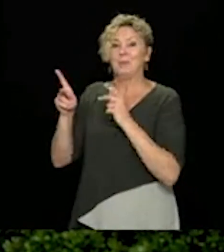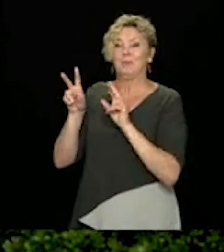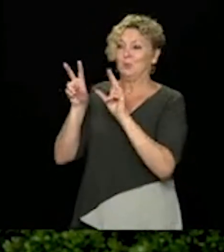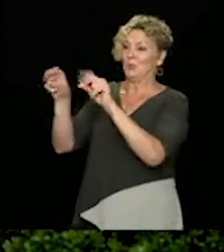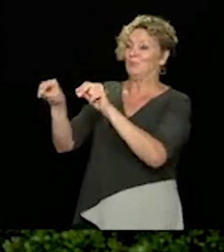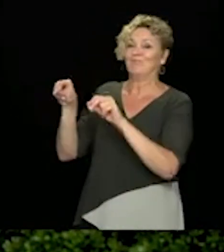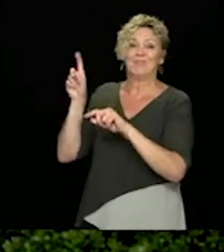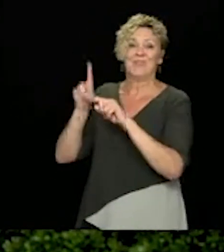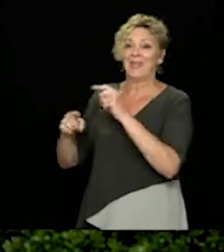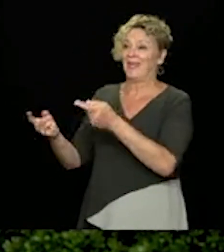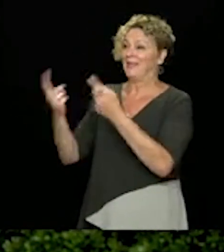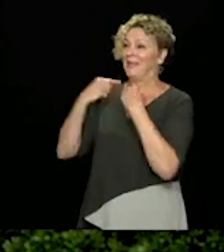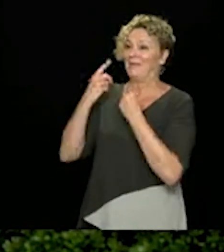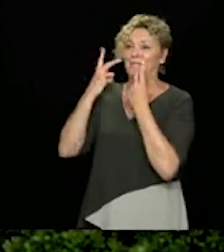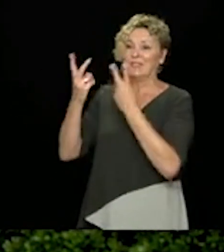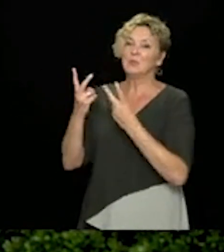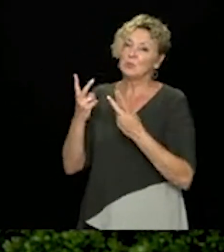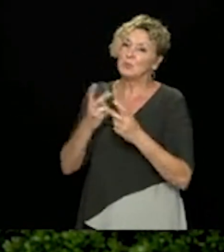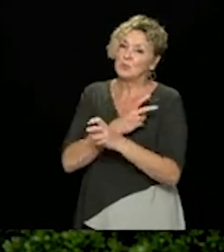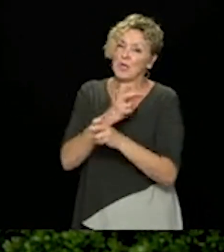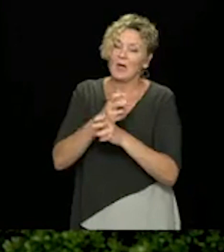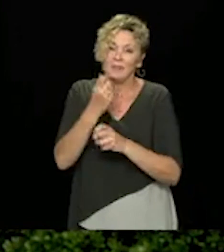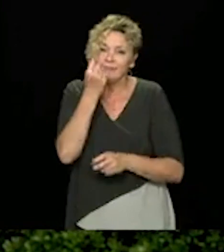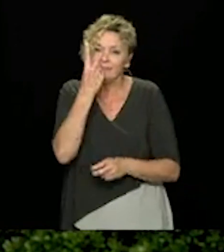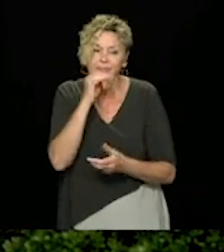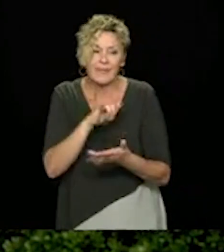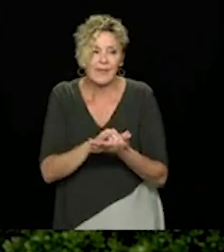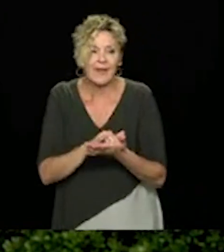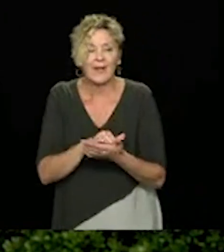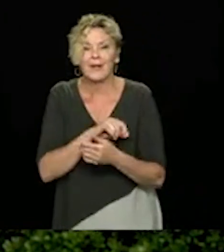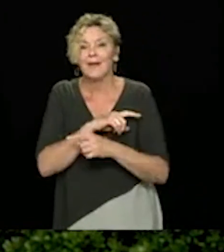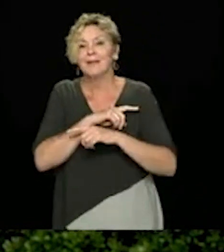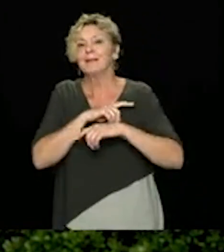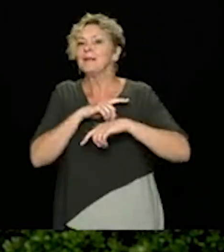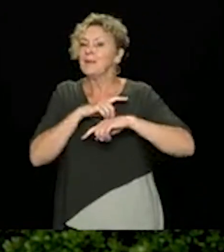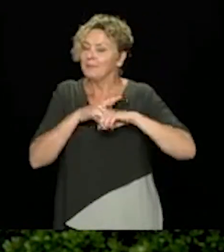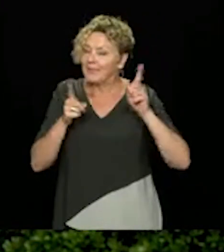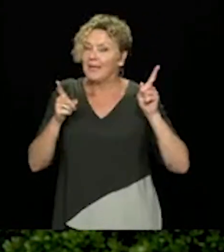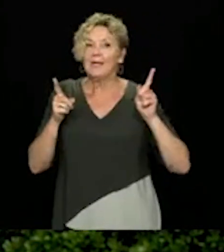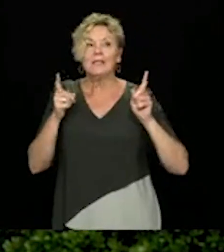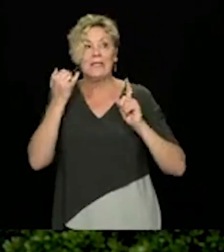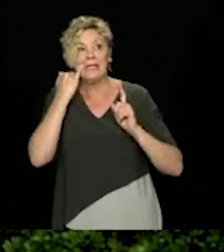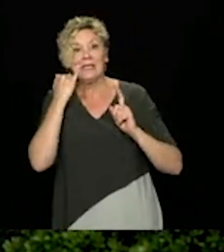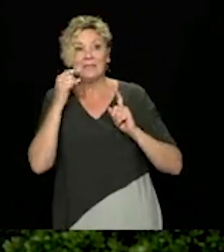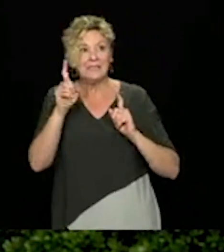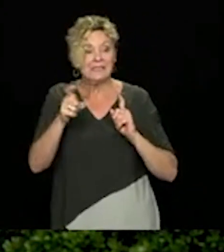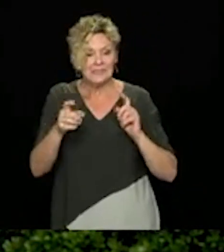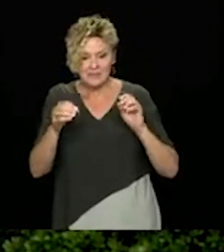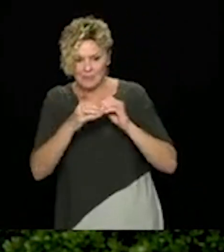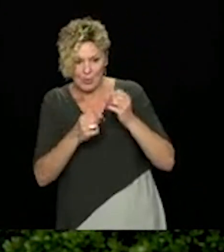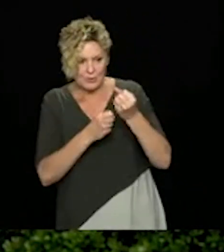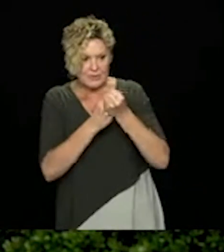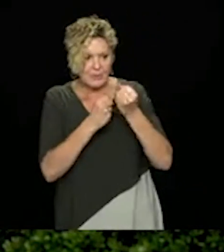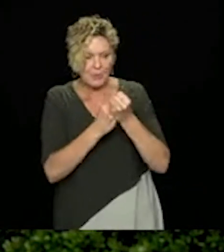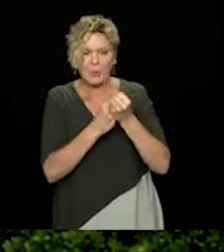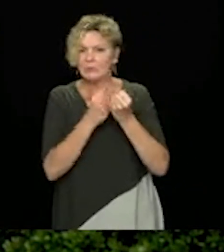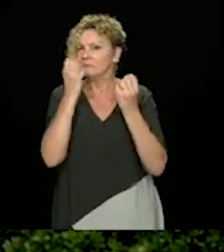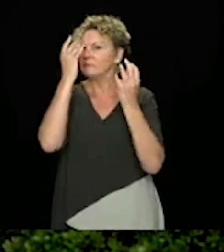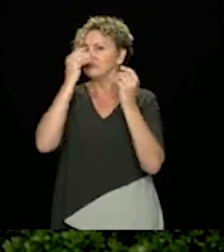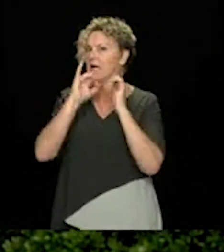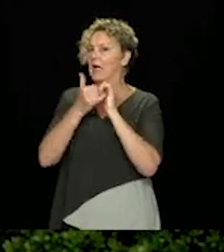that our reopening is safe. And if that means we have to help businesses in other ways, we're absolutely prepared to do that. We have